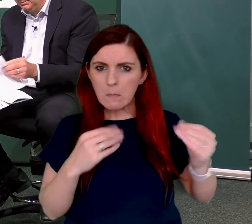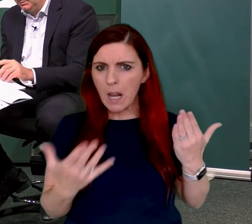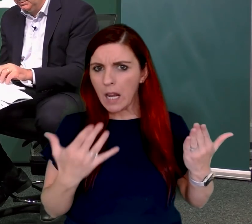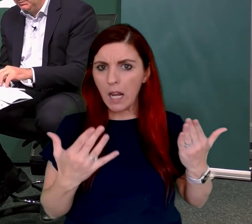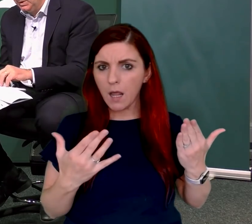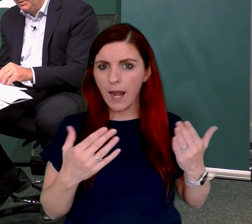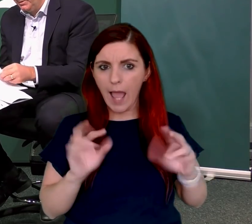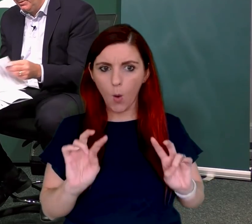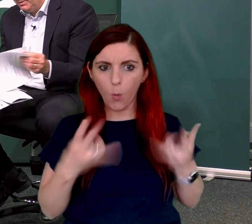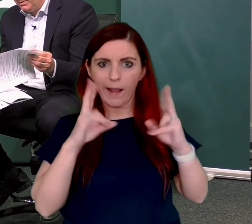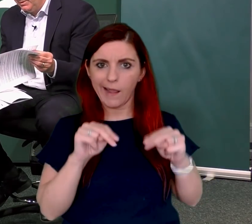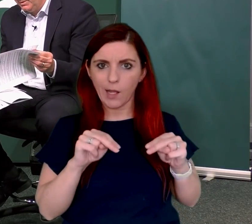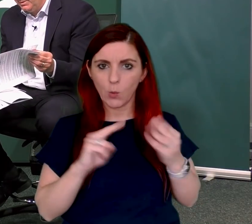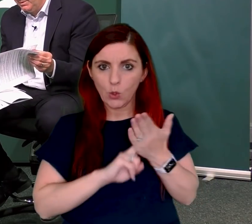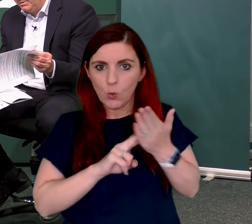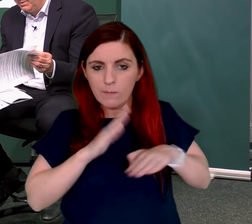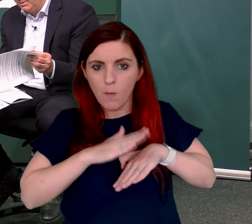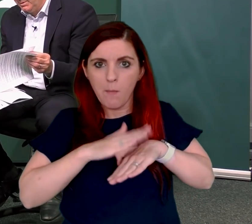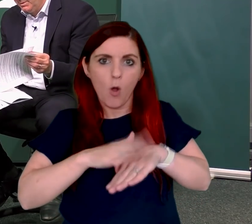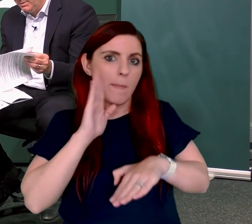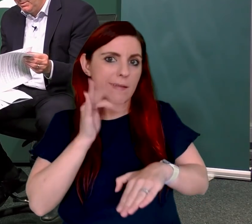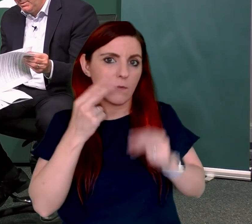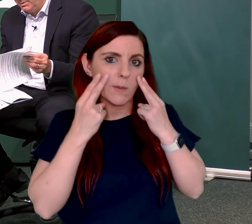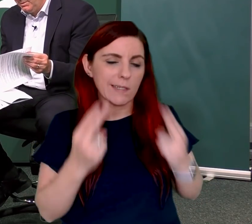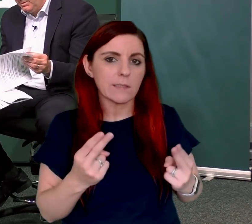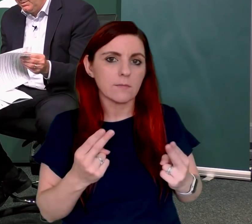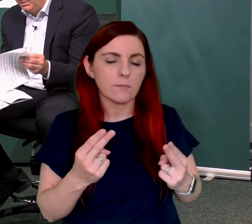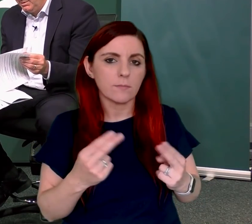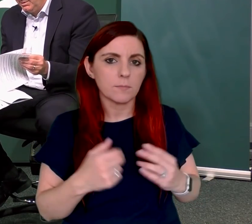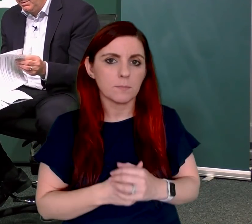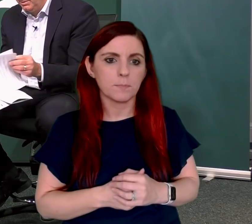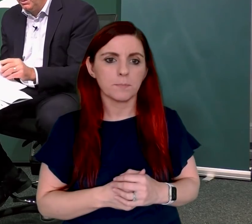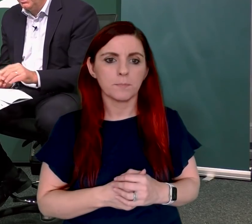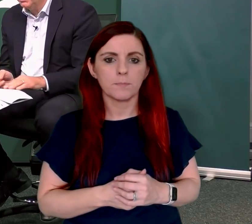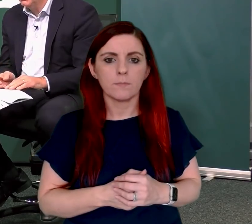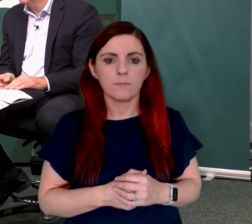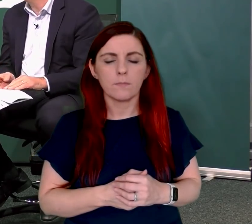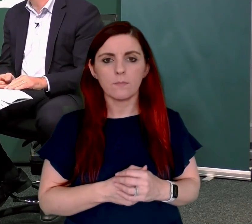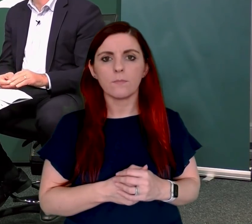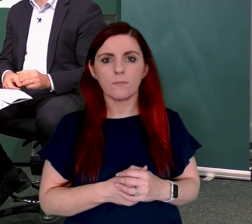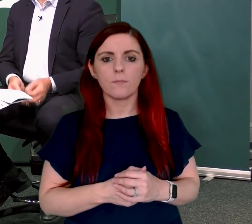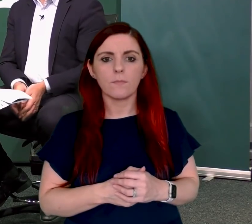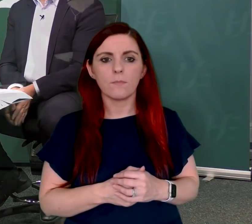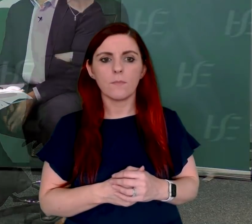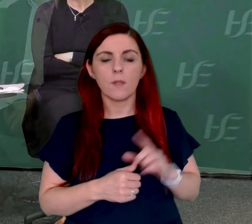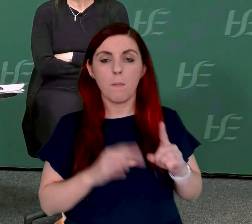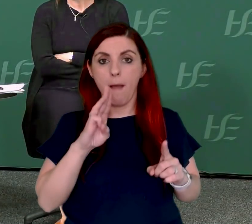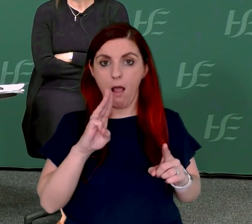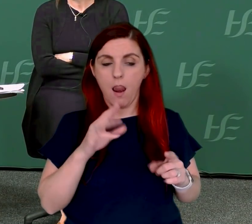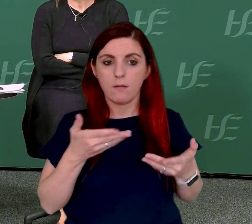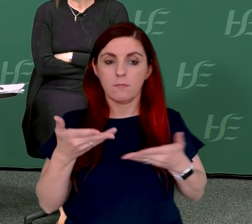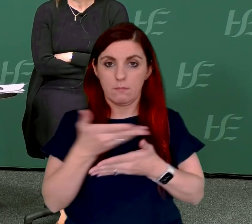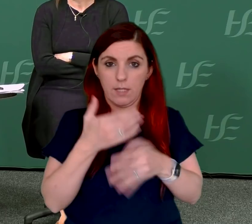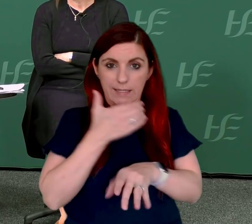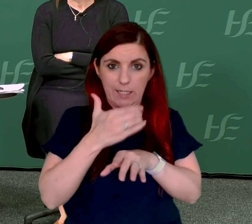quickly could you expand that if the cases reach that pessimistic scenario? Yeah, there's discussions going on right now at the minute. The